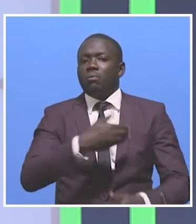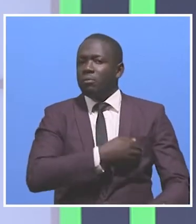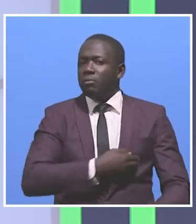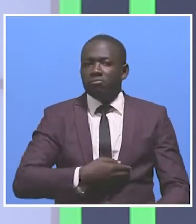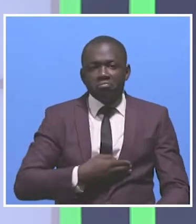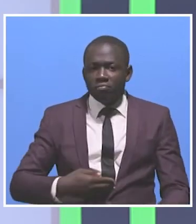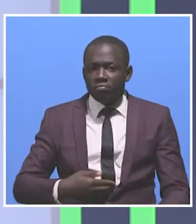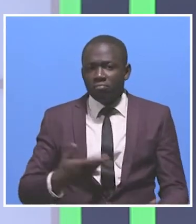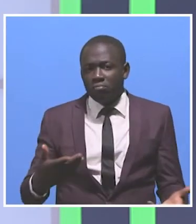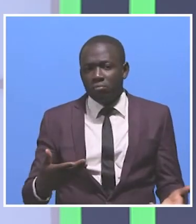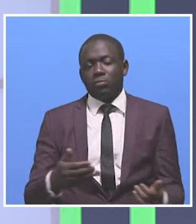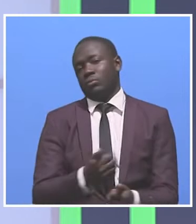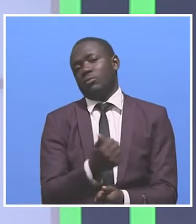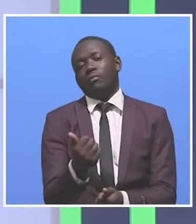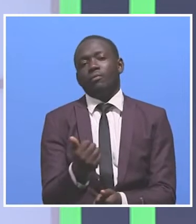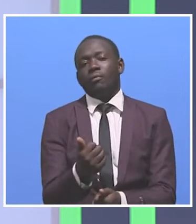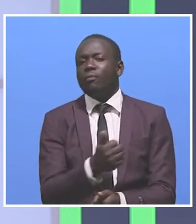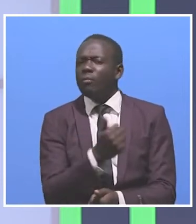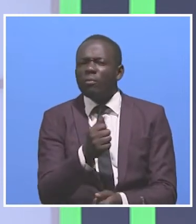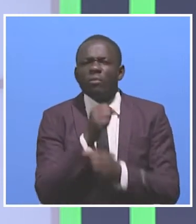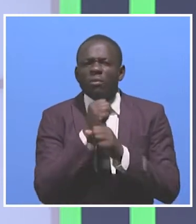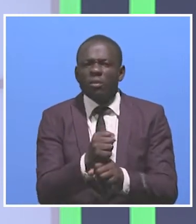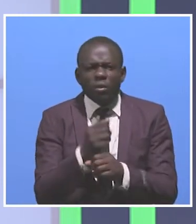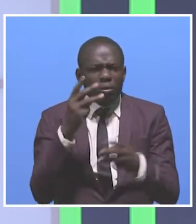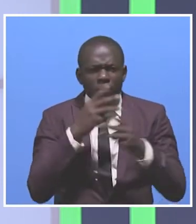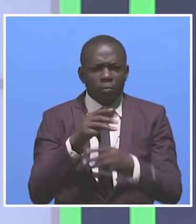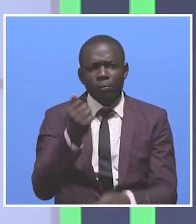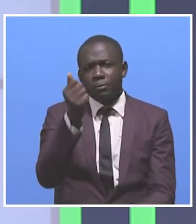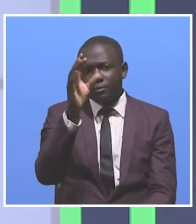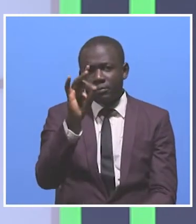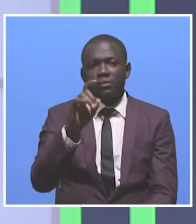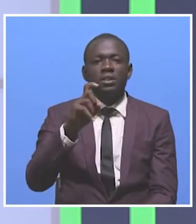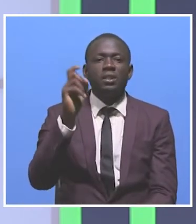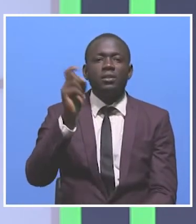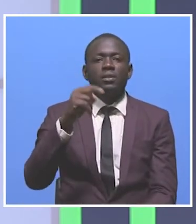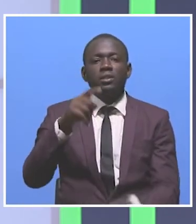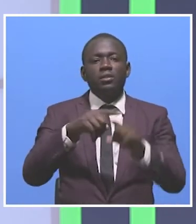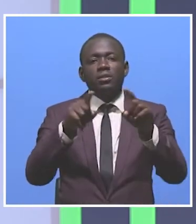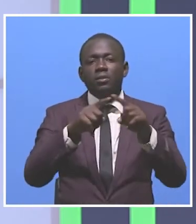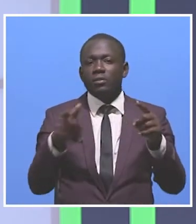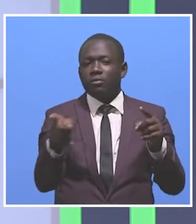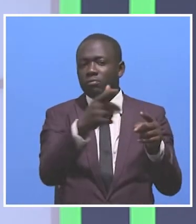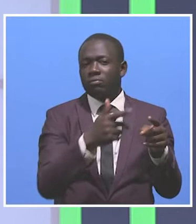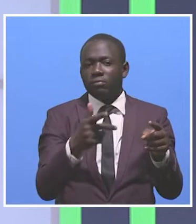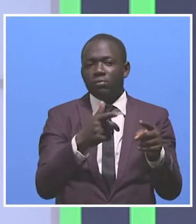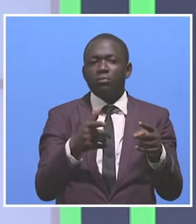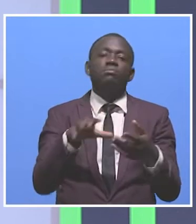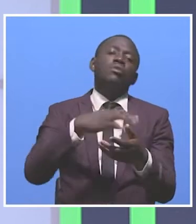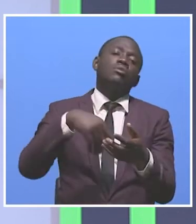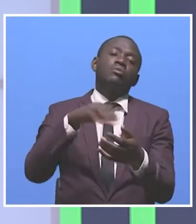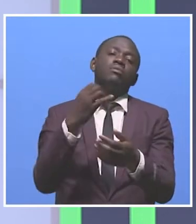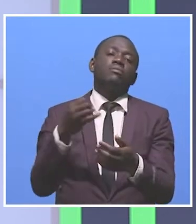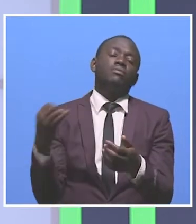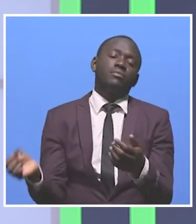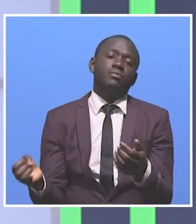on. Then the other age for consent is 18. We need to synchronize this. It's a very complicated issue. There's